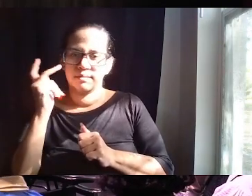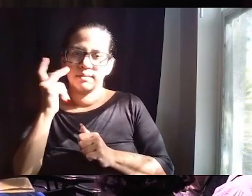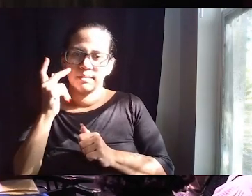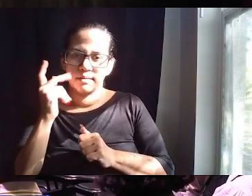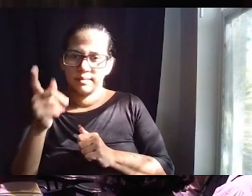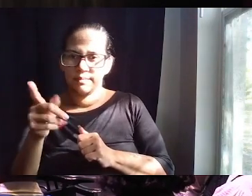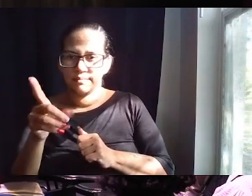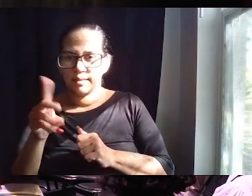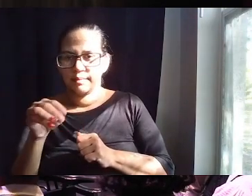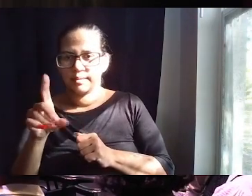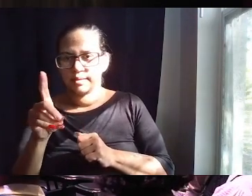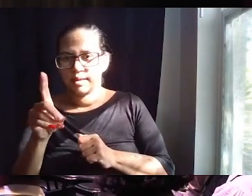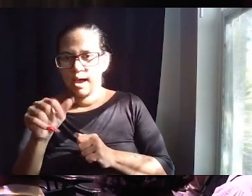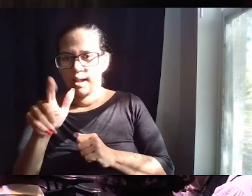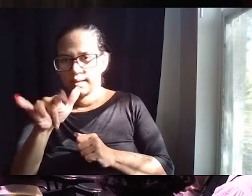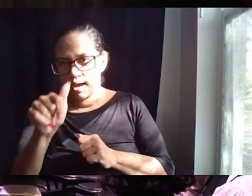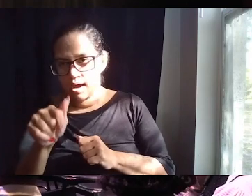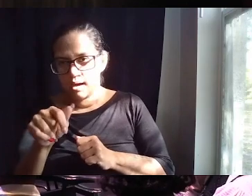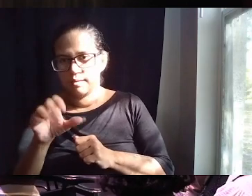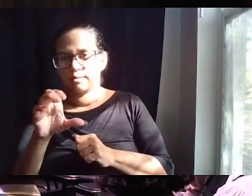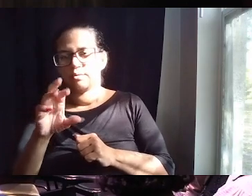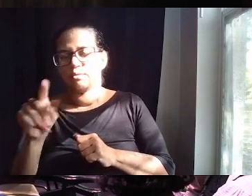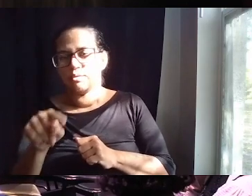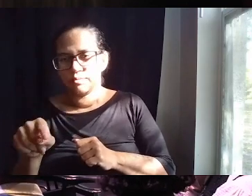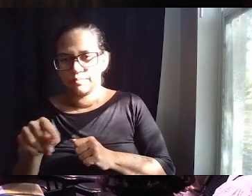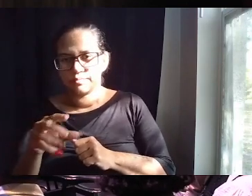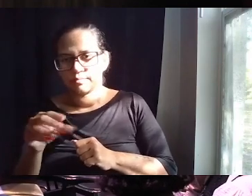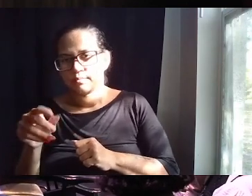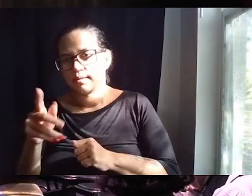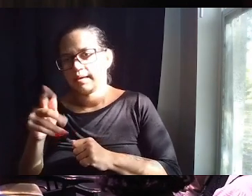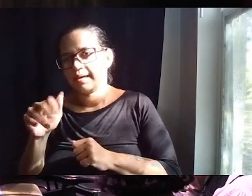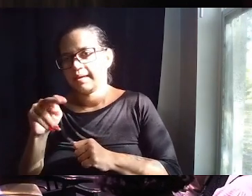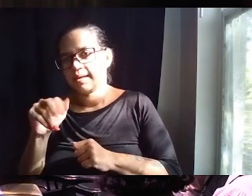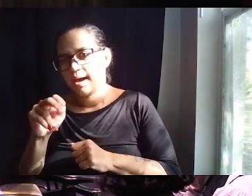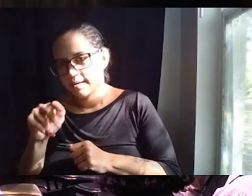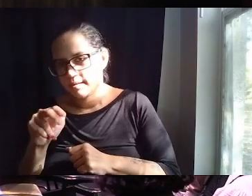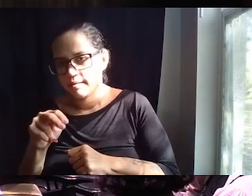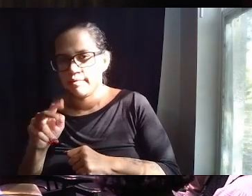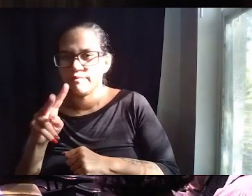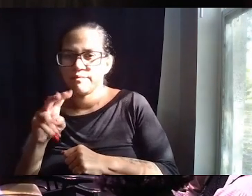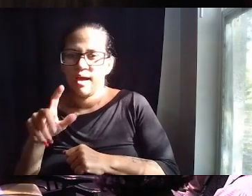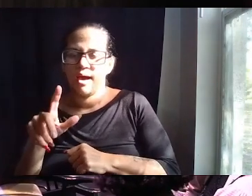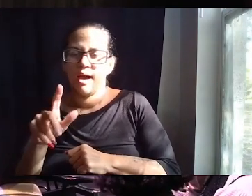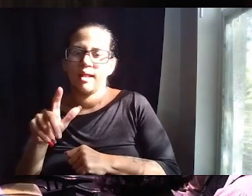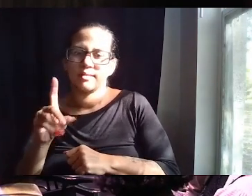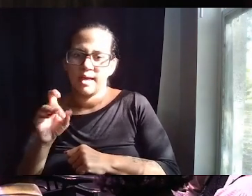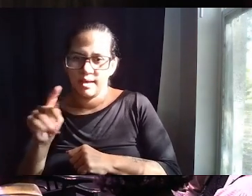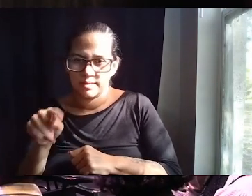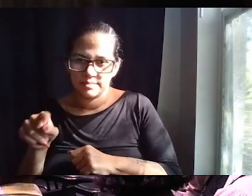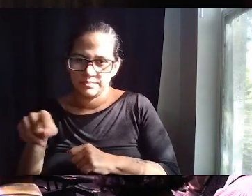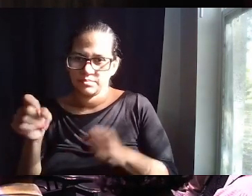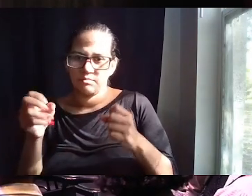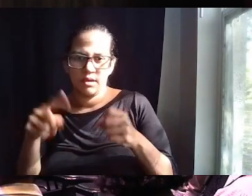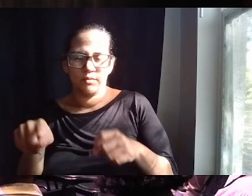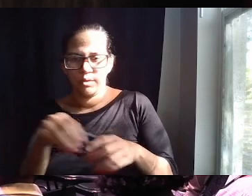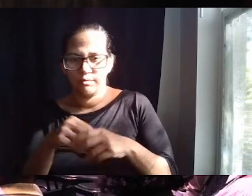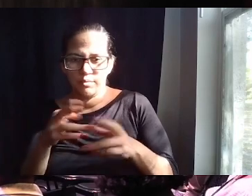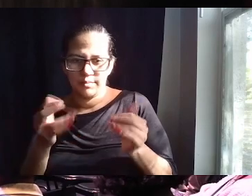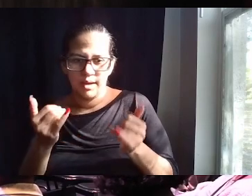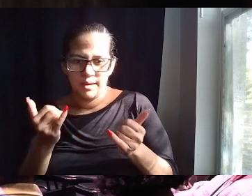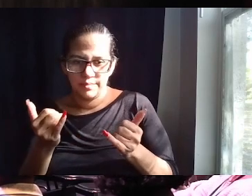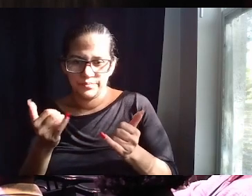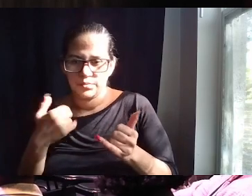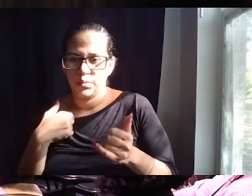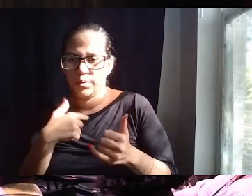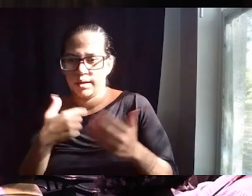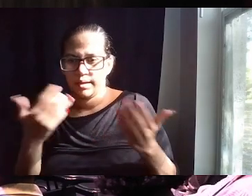Caridad Savich and Kinan Valdez, and so many of you in the room now. We're here.